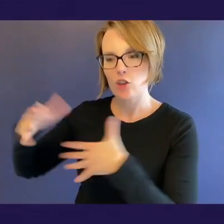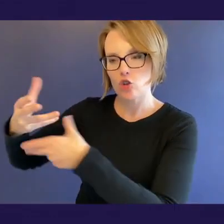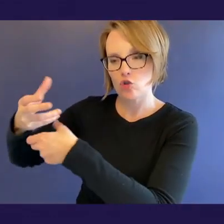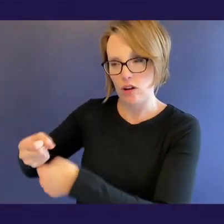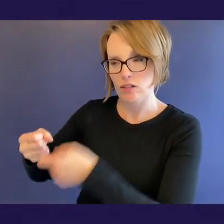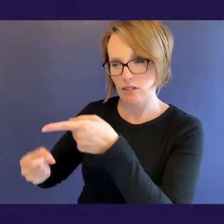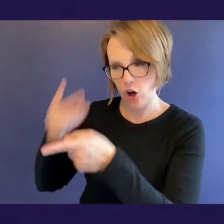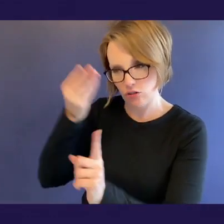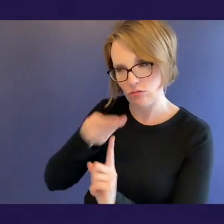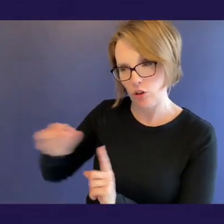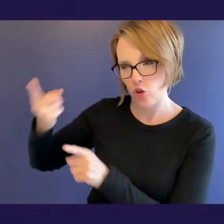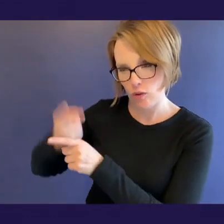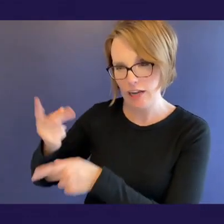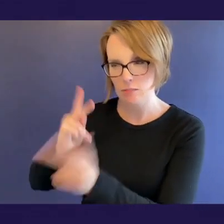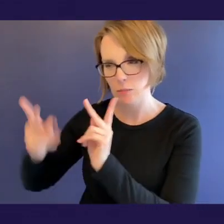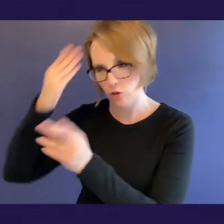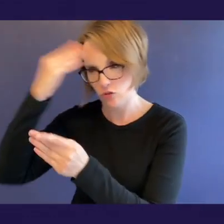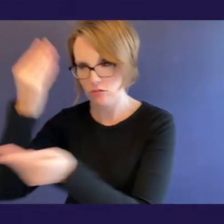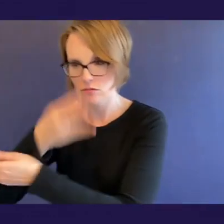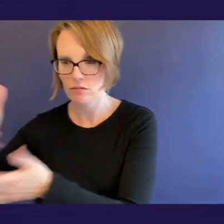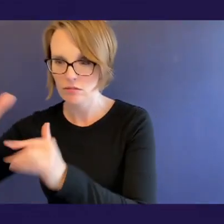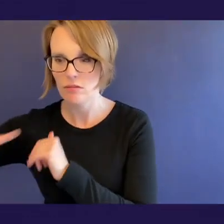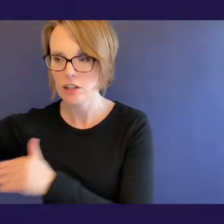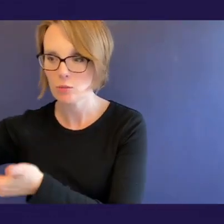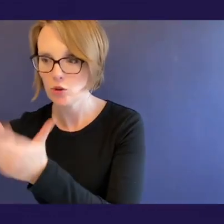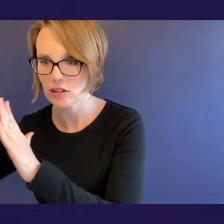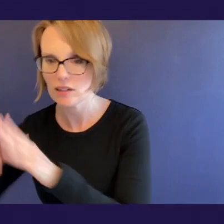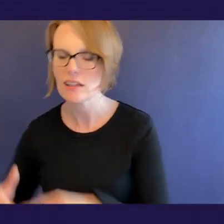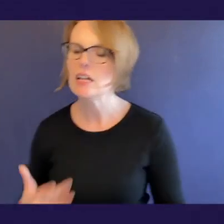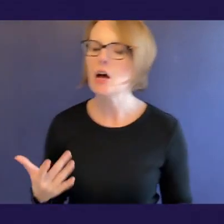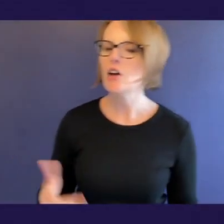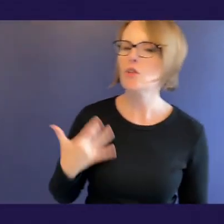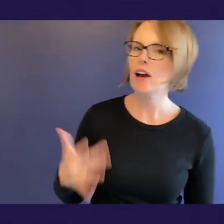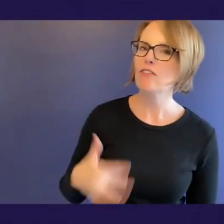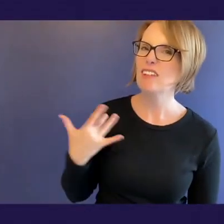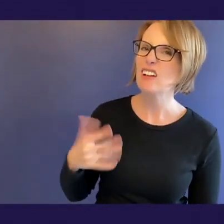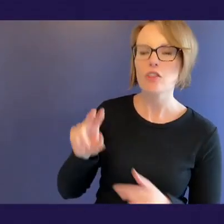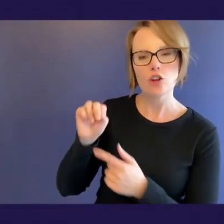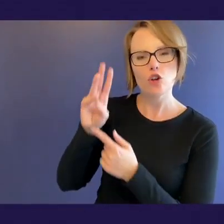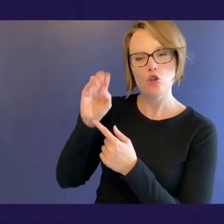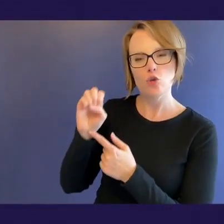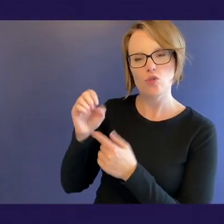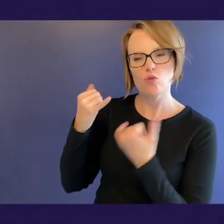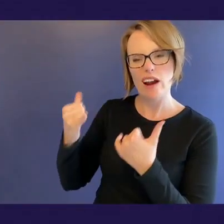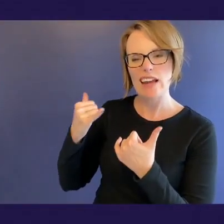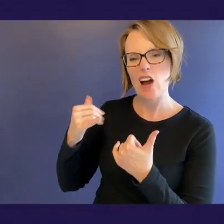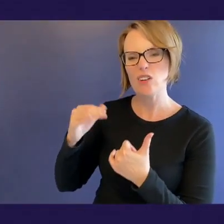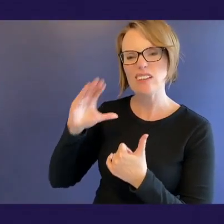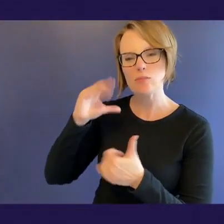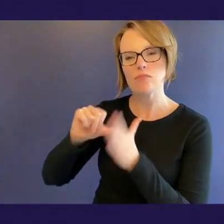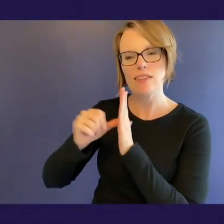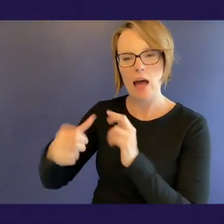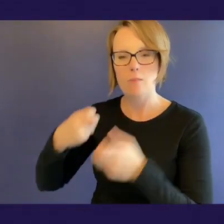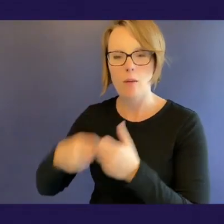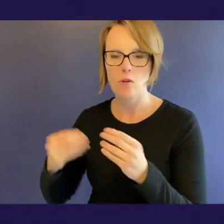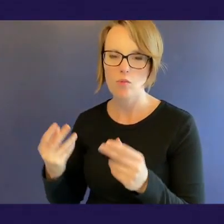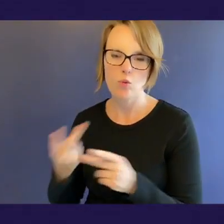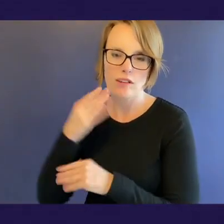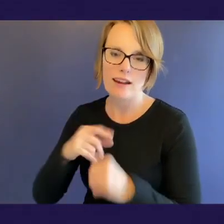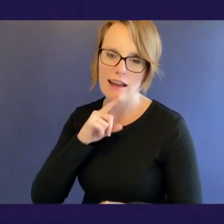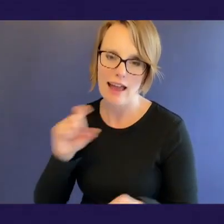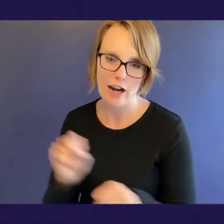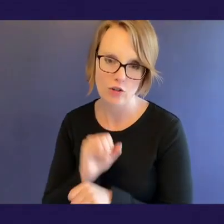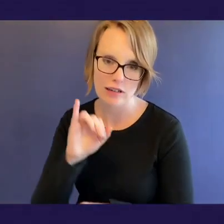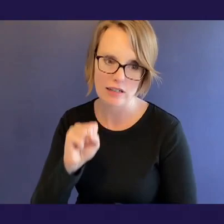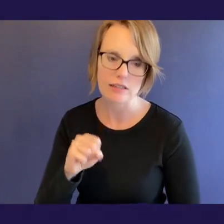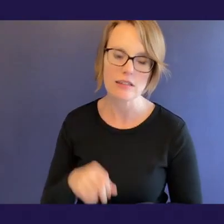that's actually less of a problem than kind of our current news cycle makes it appear to be. I think there's far less trust in public health than